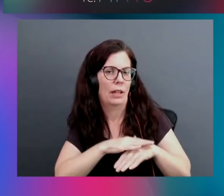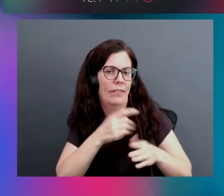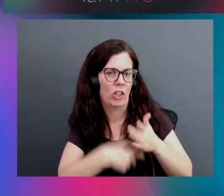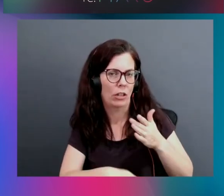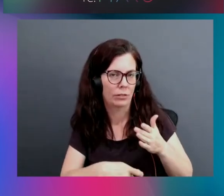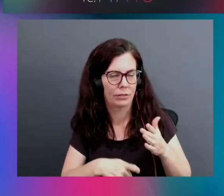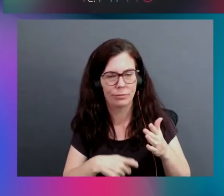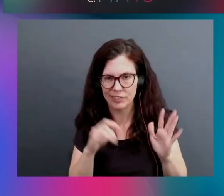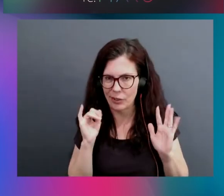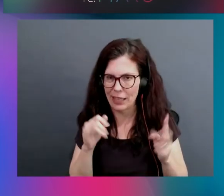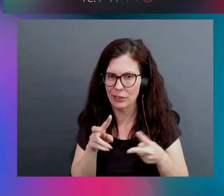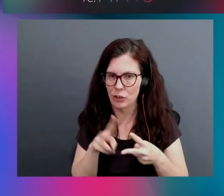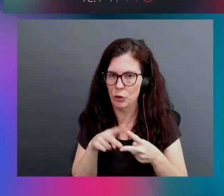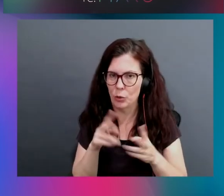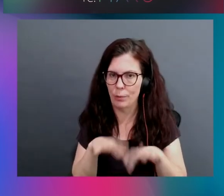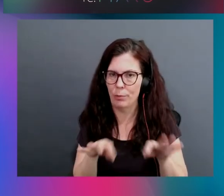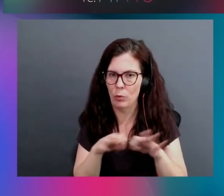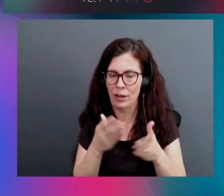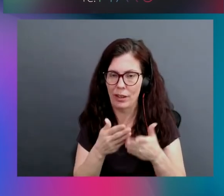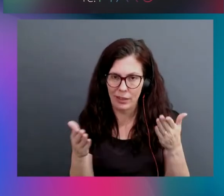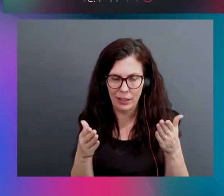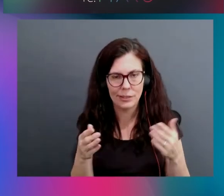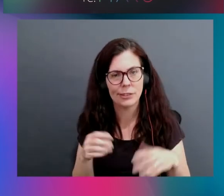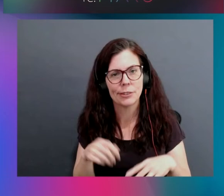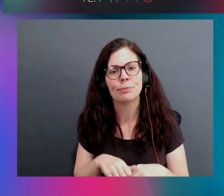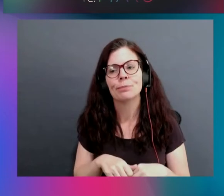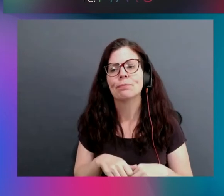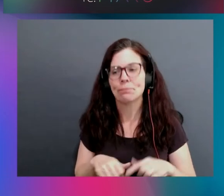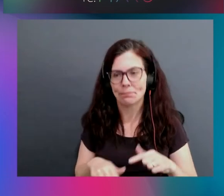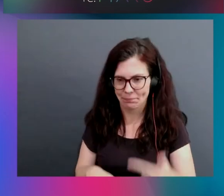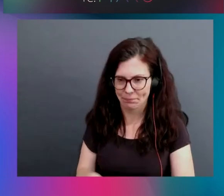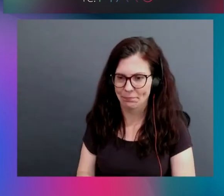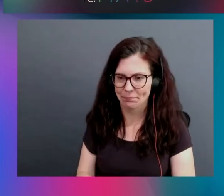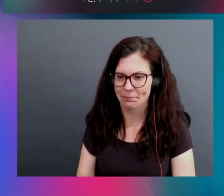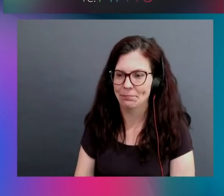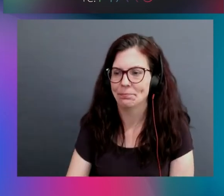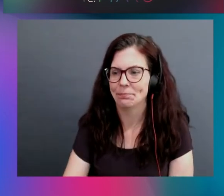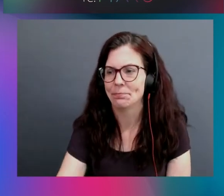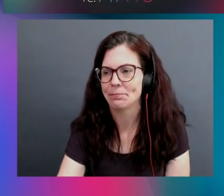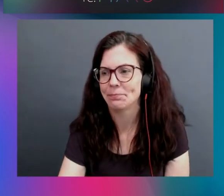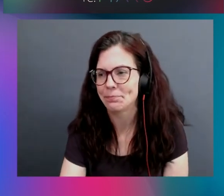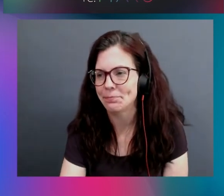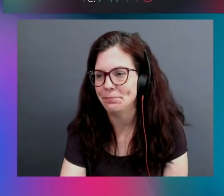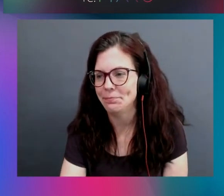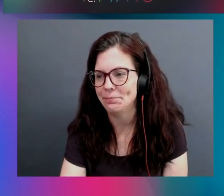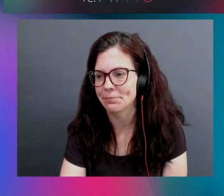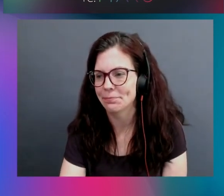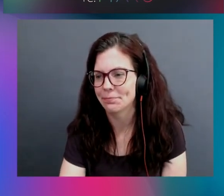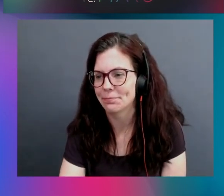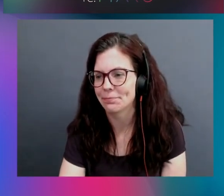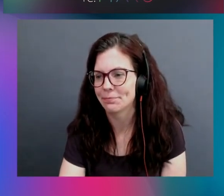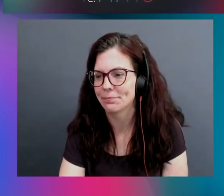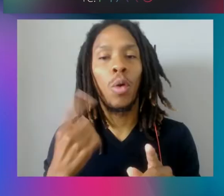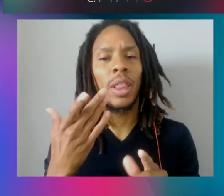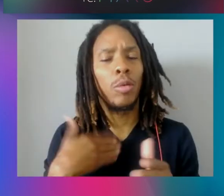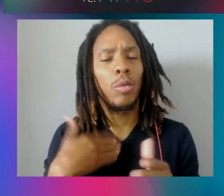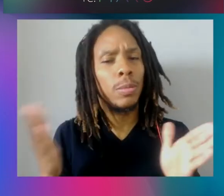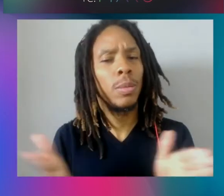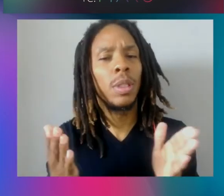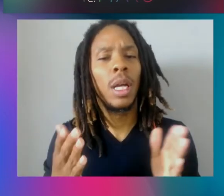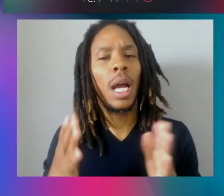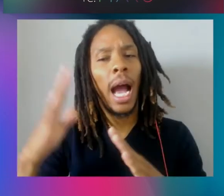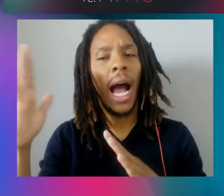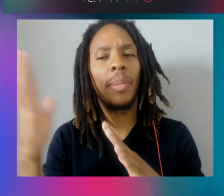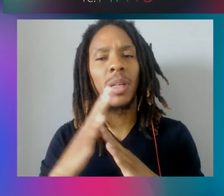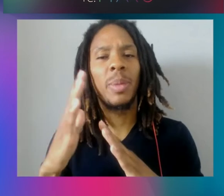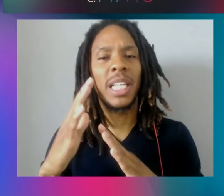the two key things. And then there's other things we are trying to encourage people as well, and there's a big push we are working on is optimization of the data.